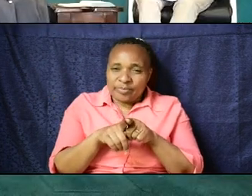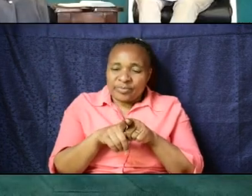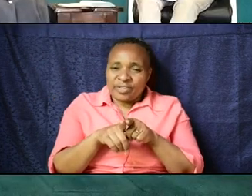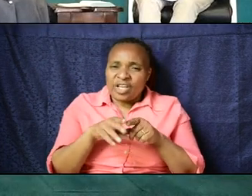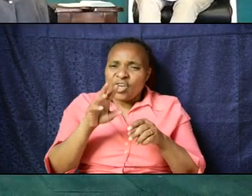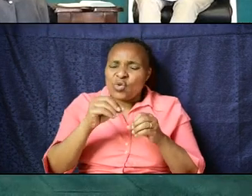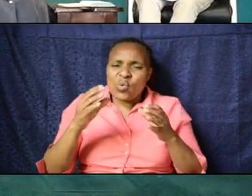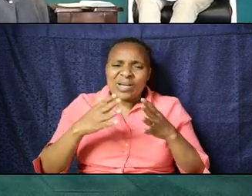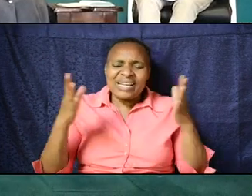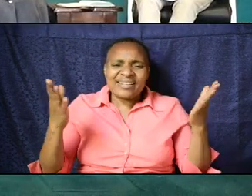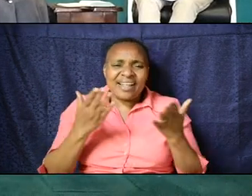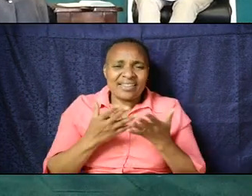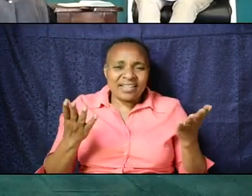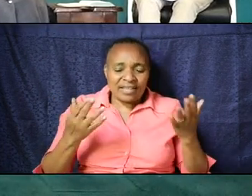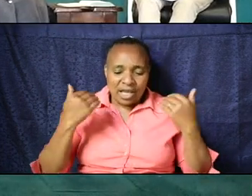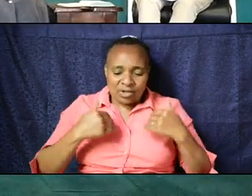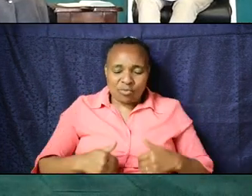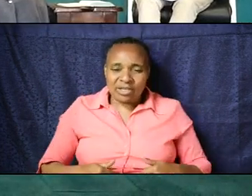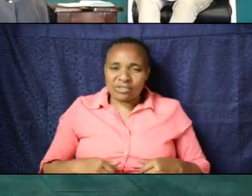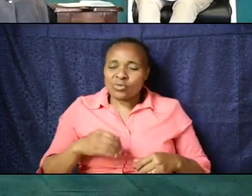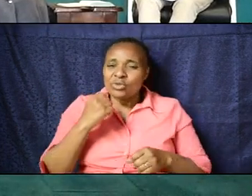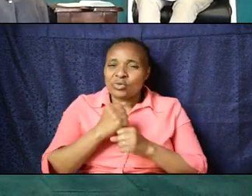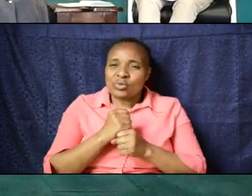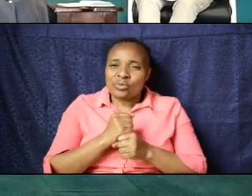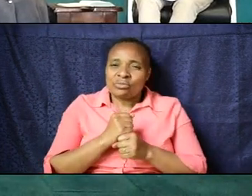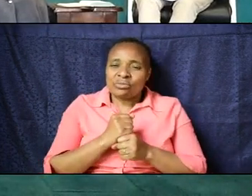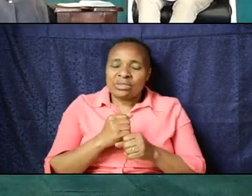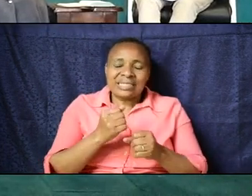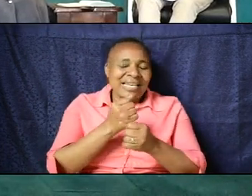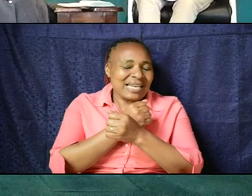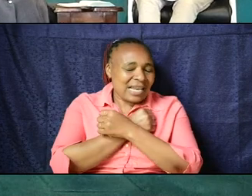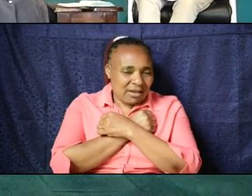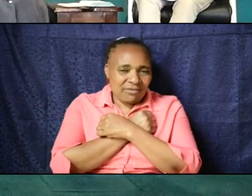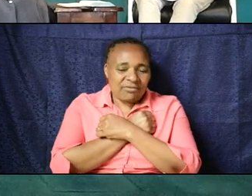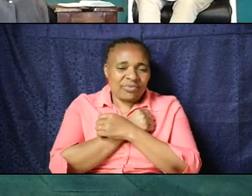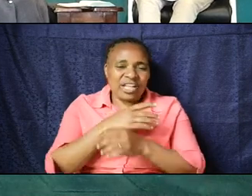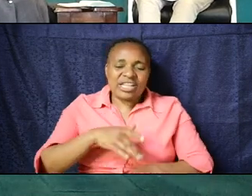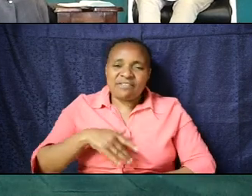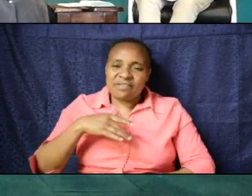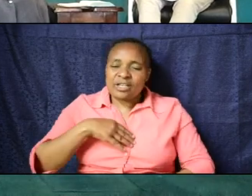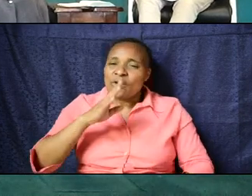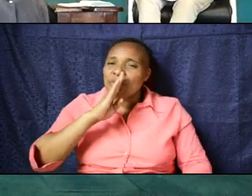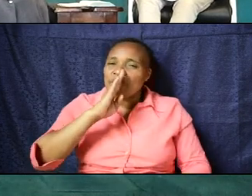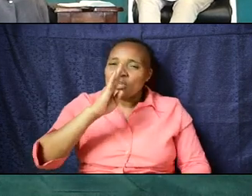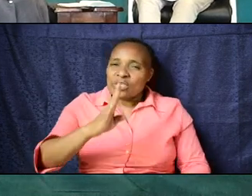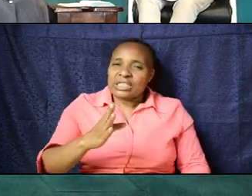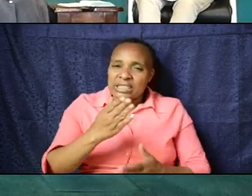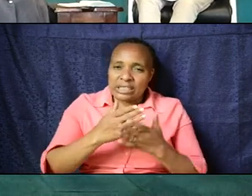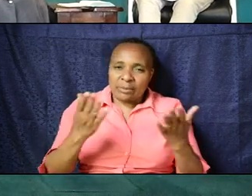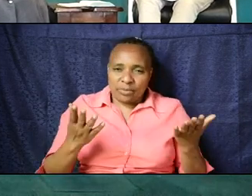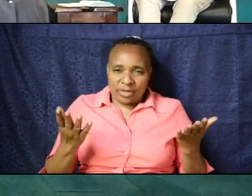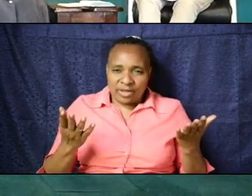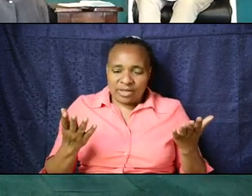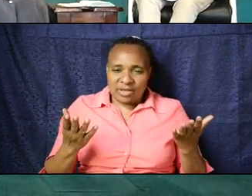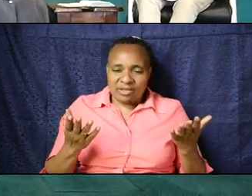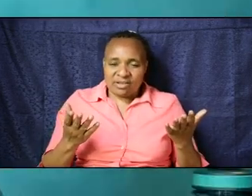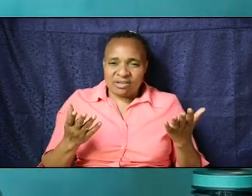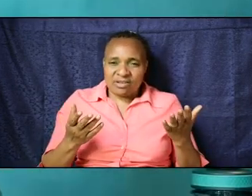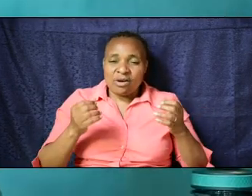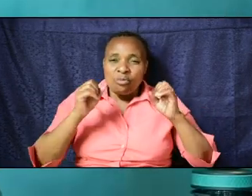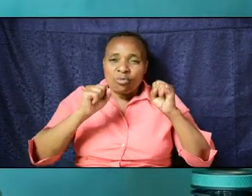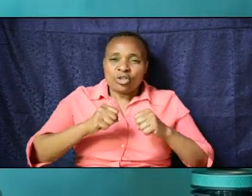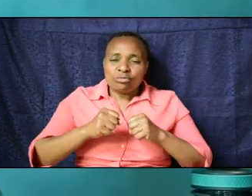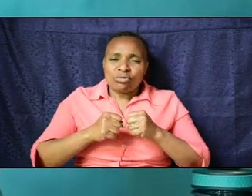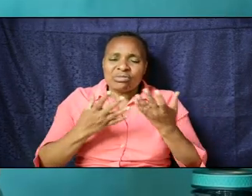And there's no greater thing that we human beings desire. It's just love, the feeling of belonging somewhere. Right? That quote